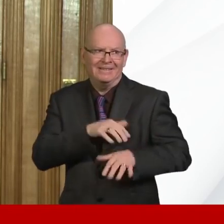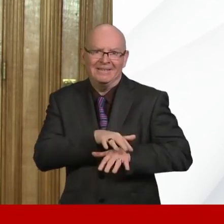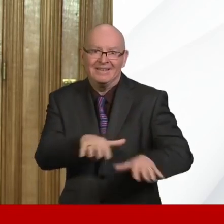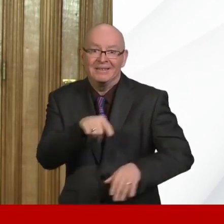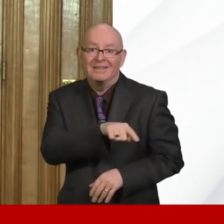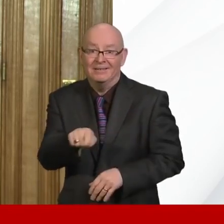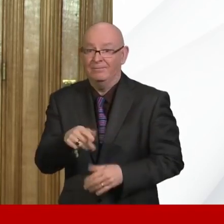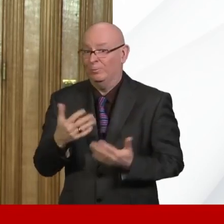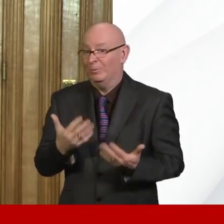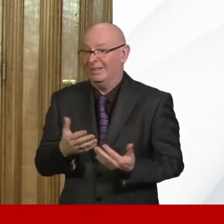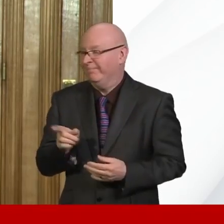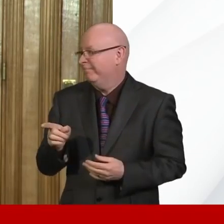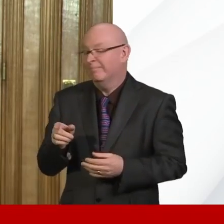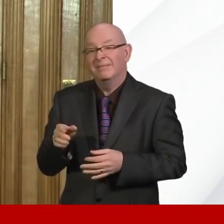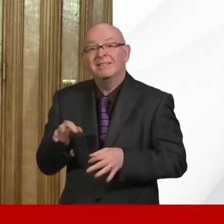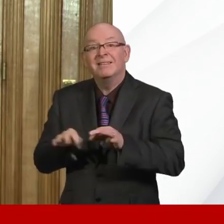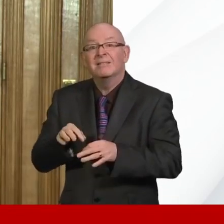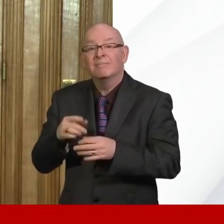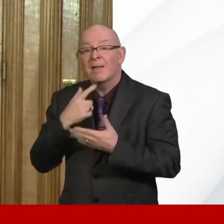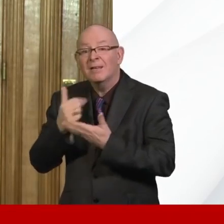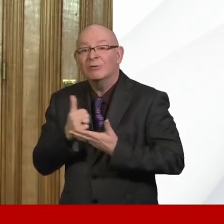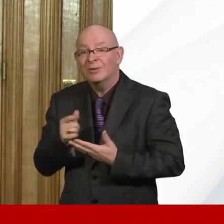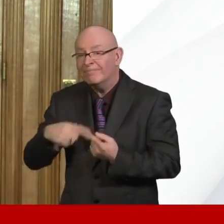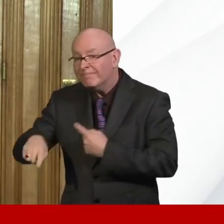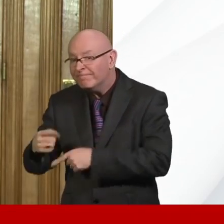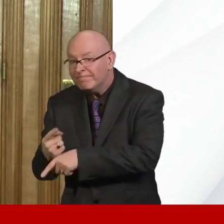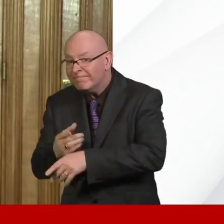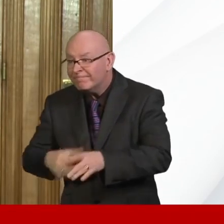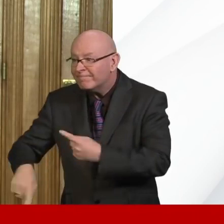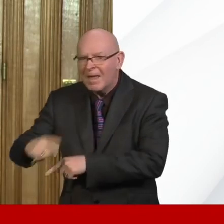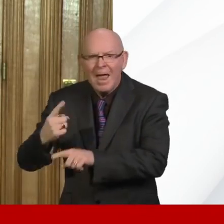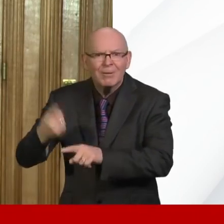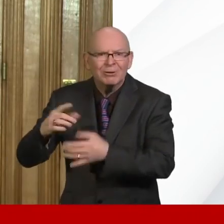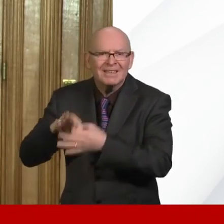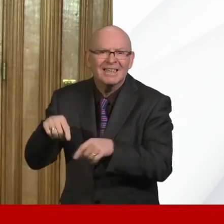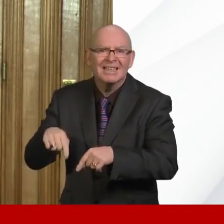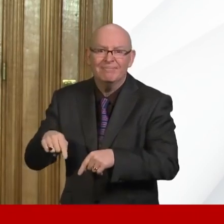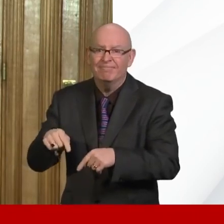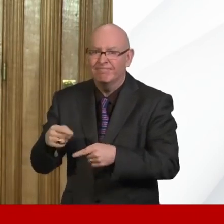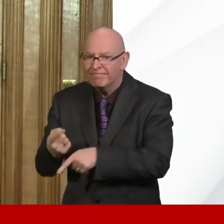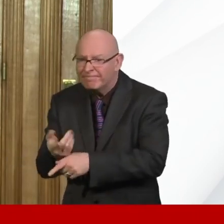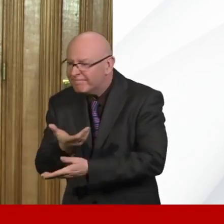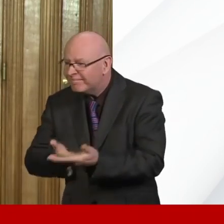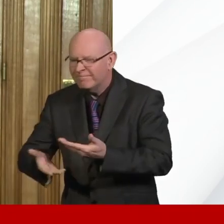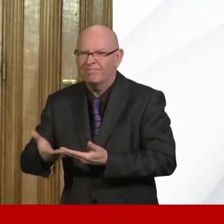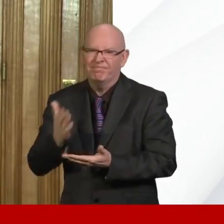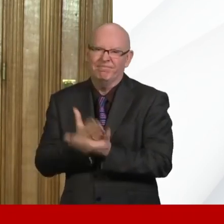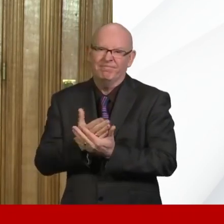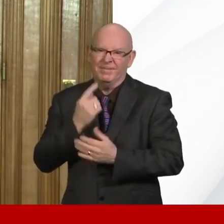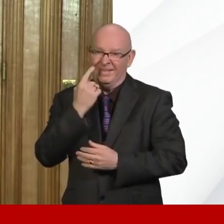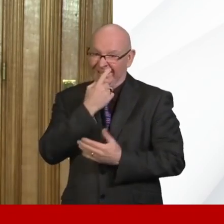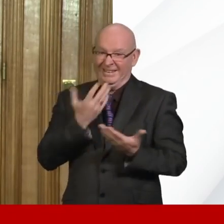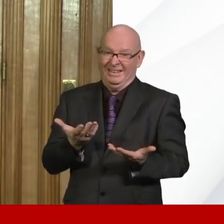already taken to slow its spread. And Patrick is going to update us in a second about that. I want